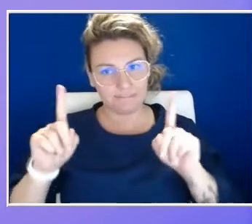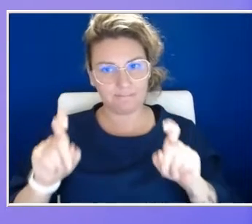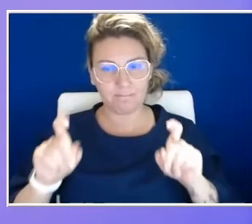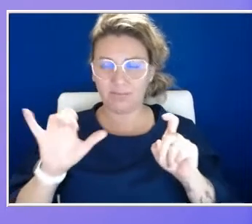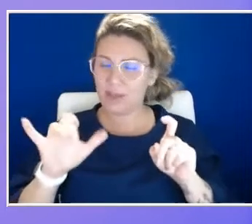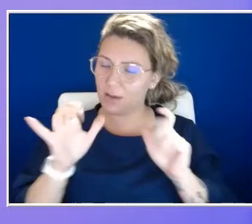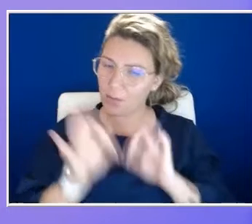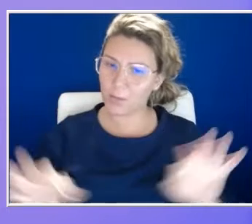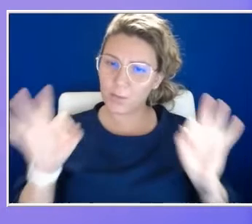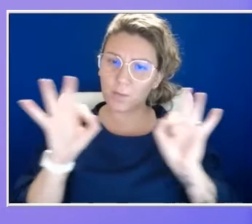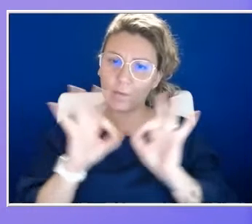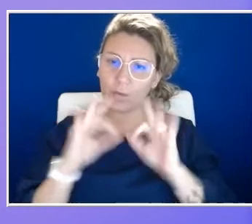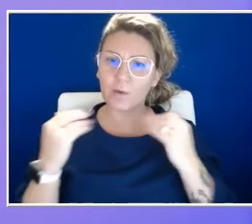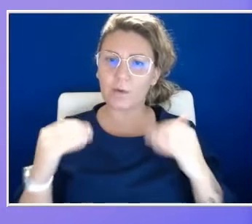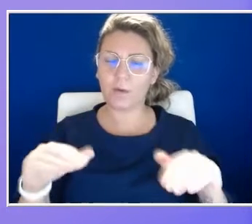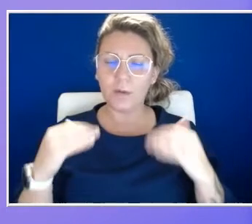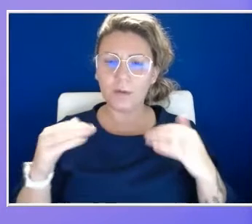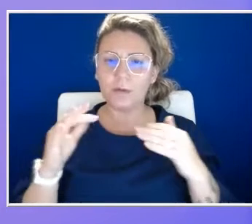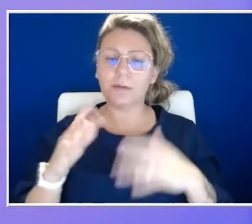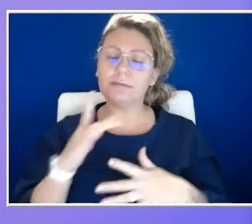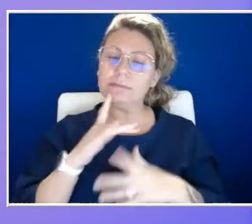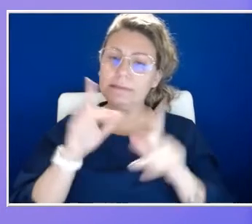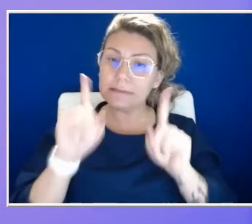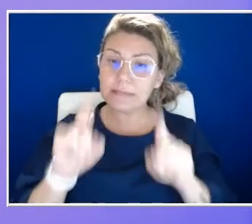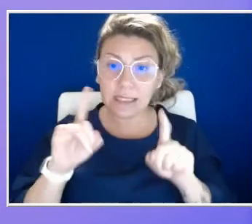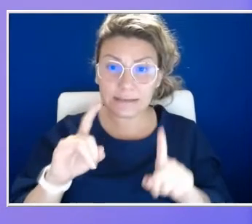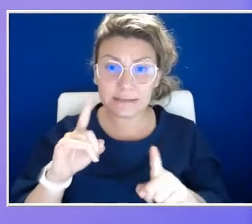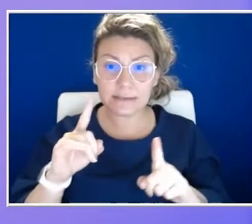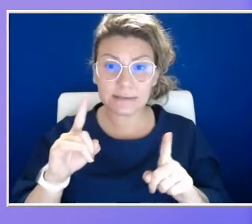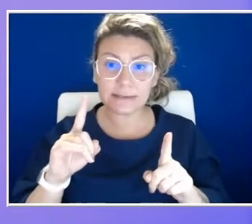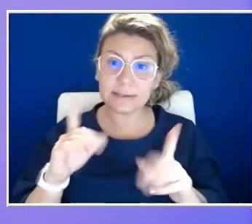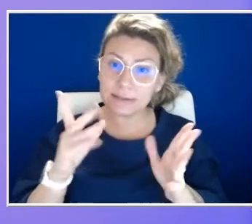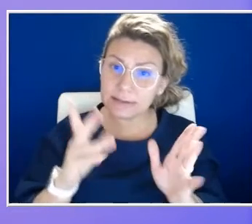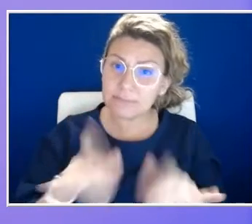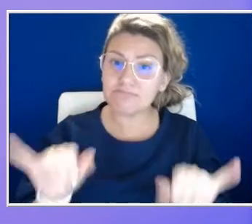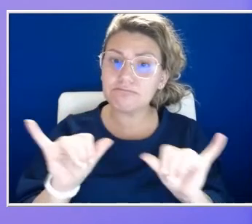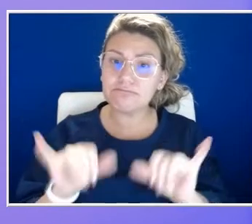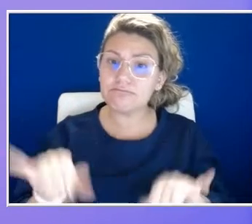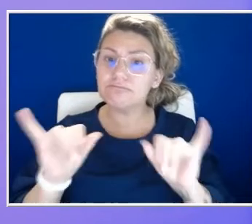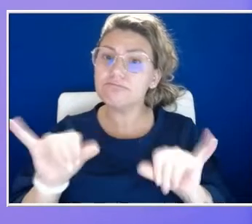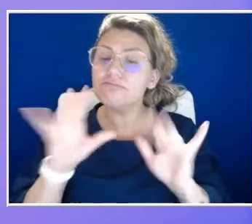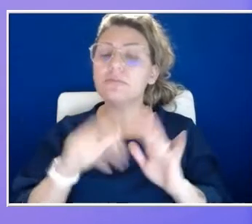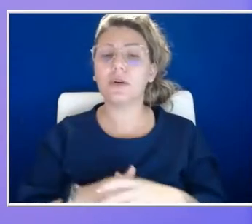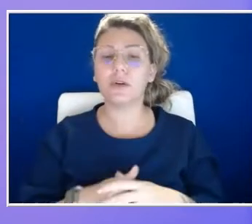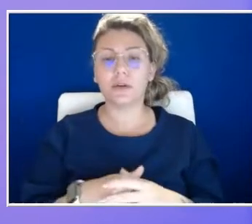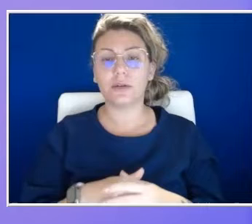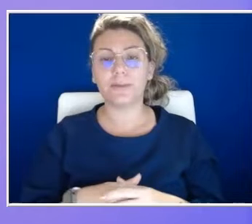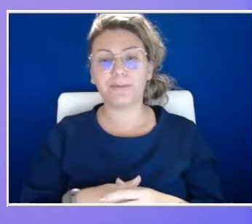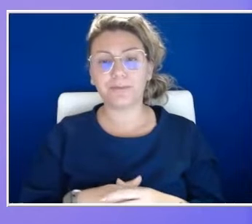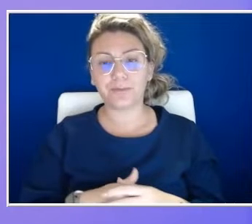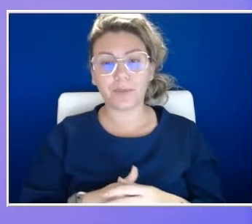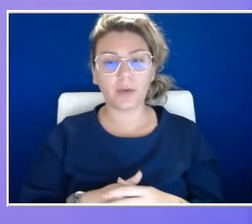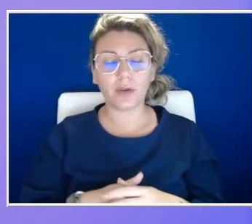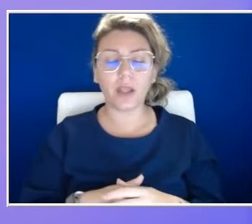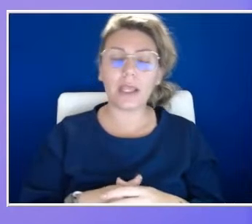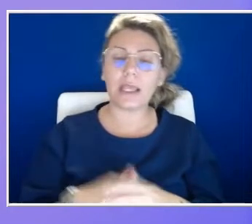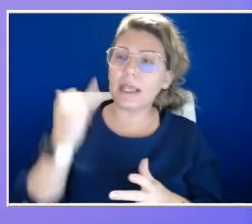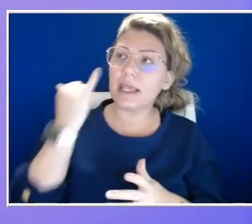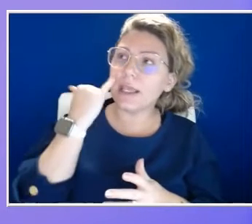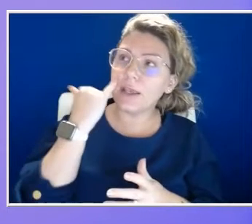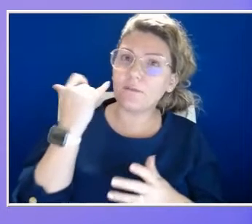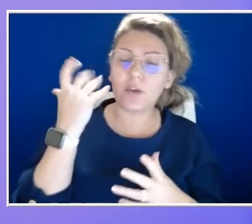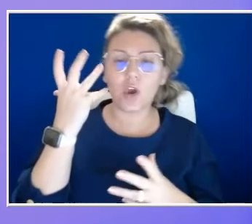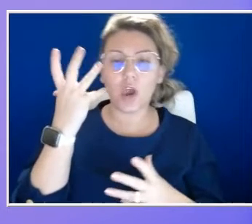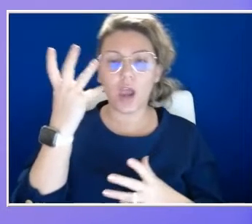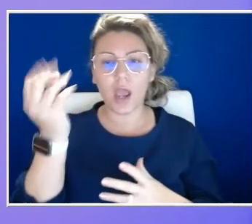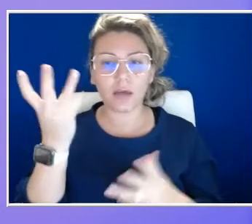important. Getting tested routinely. Again, if you are doing out not